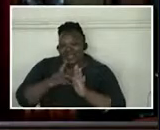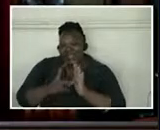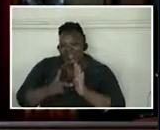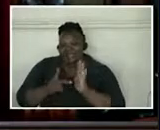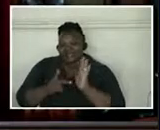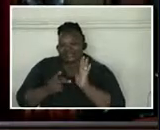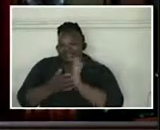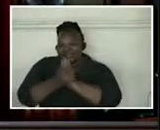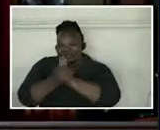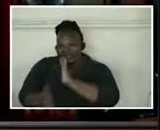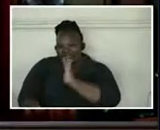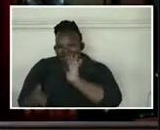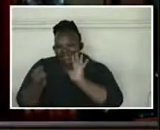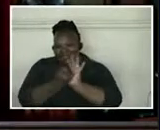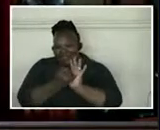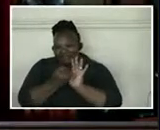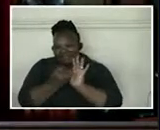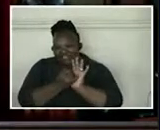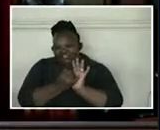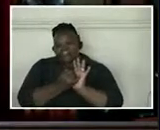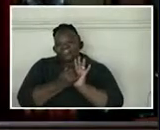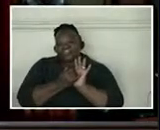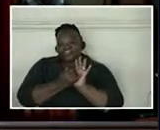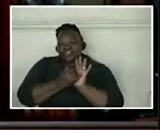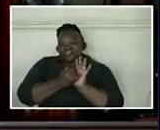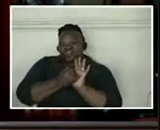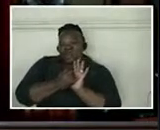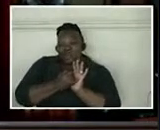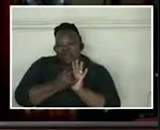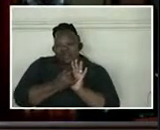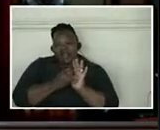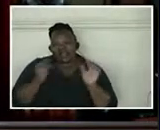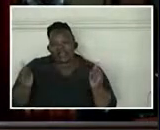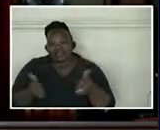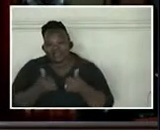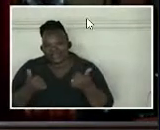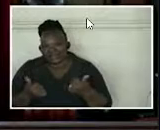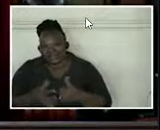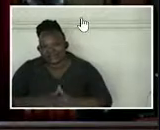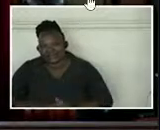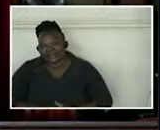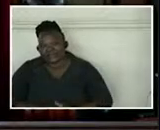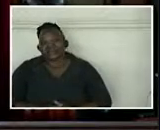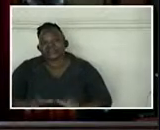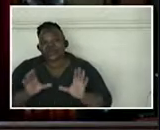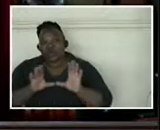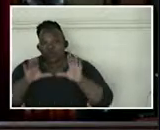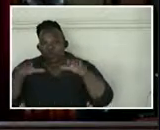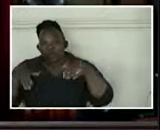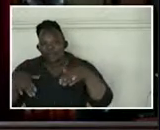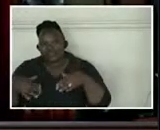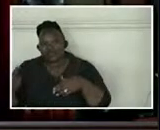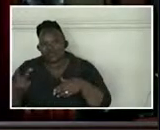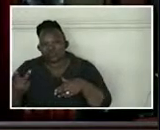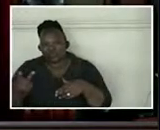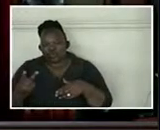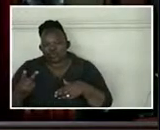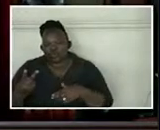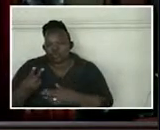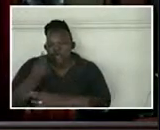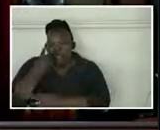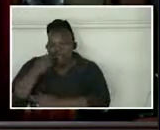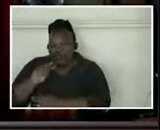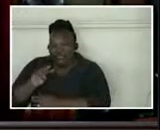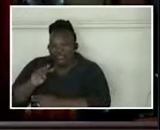promotion of performance and performance excellence the comments has also noted that off the